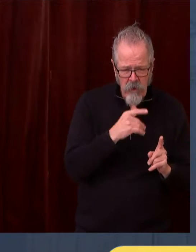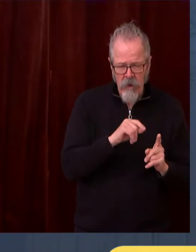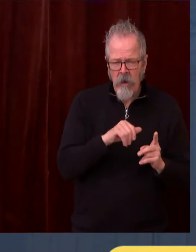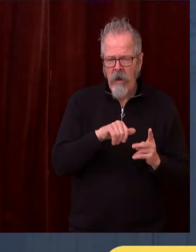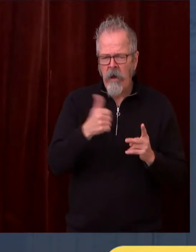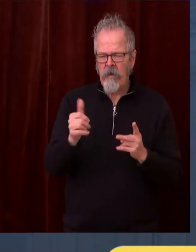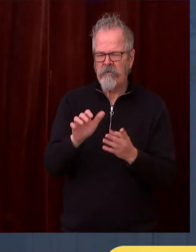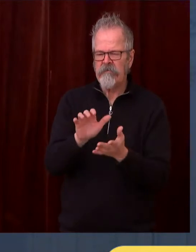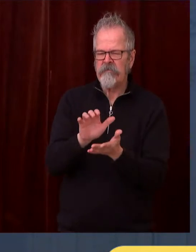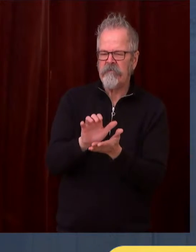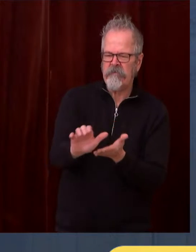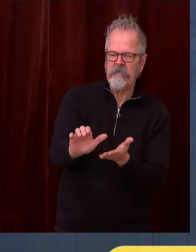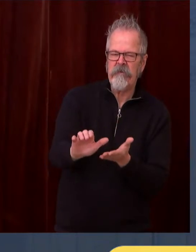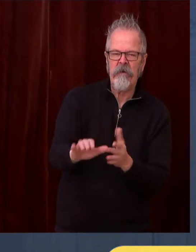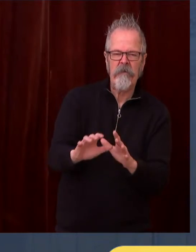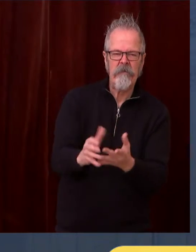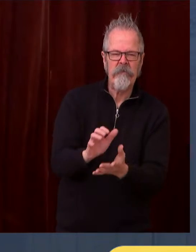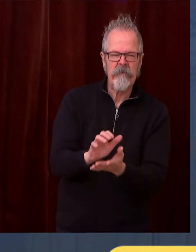school today.